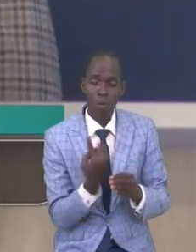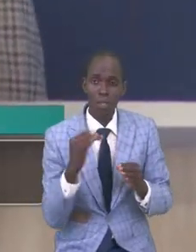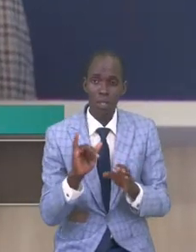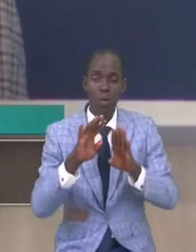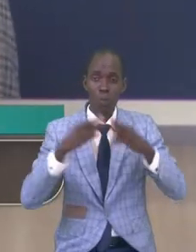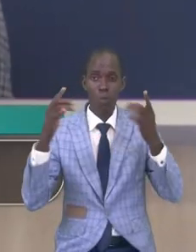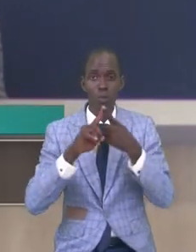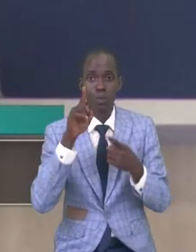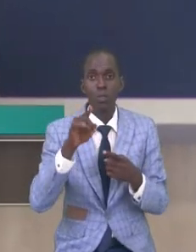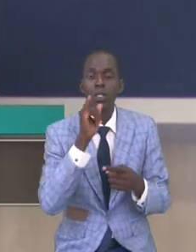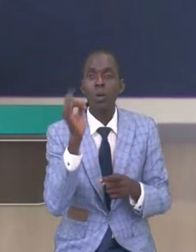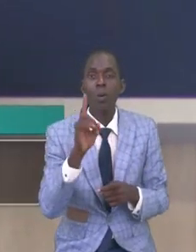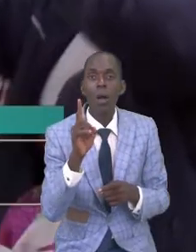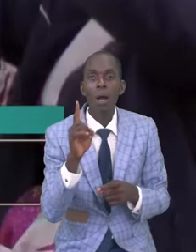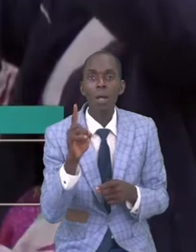door where